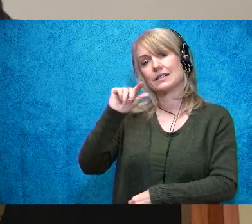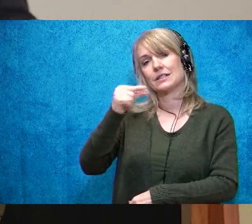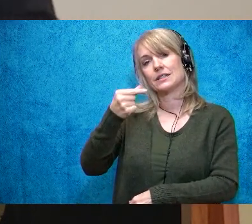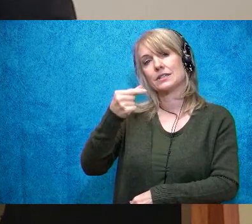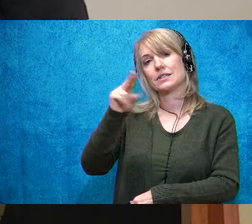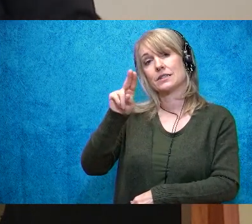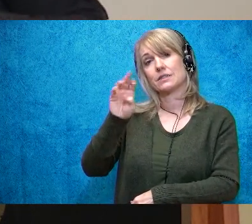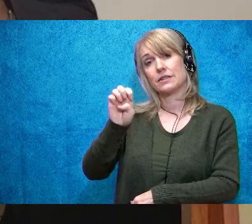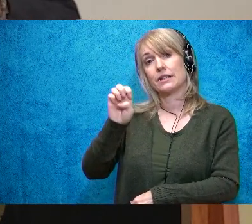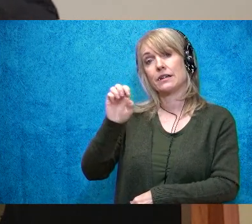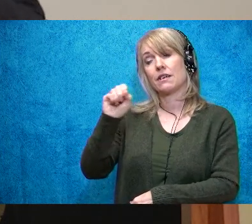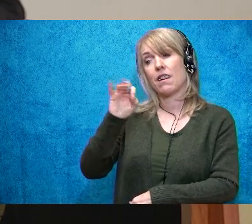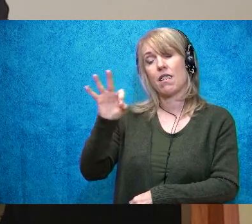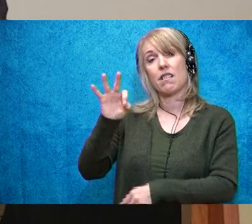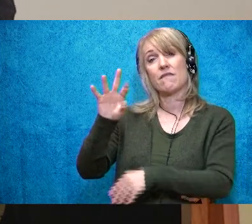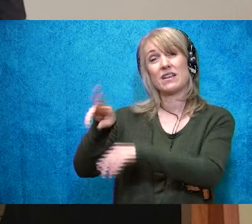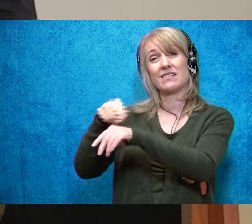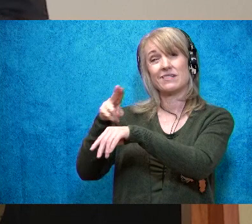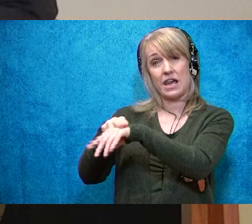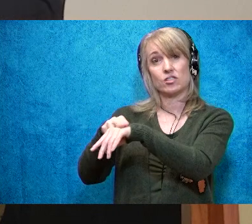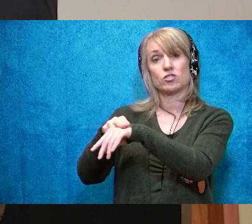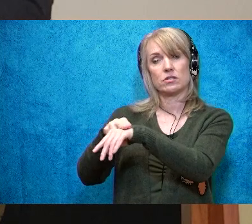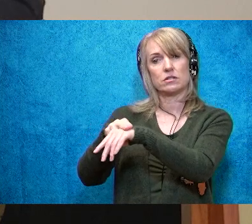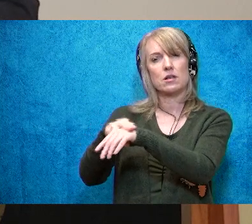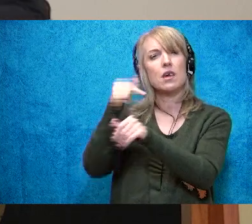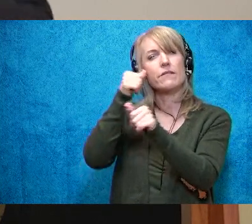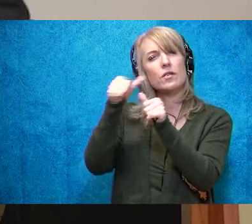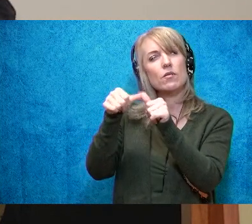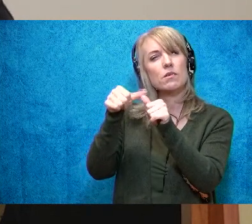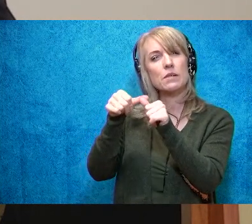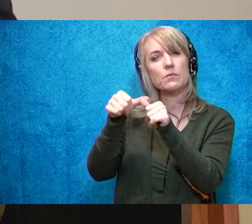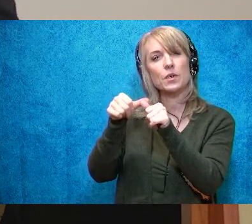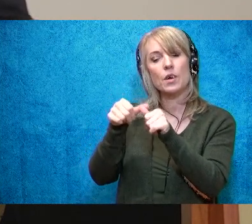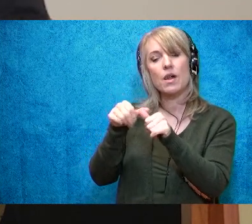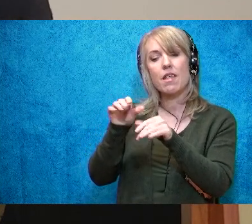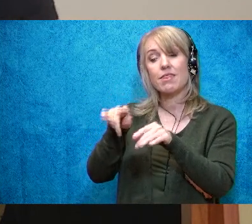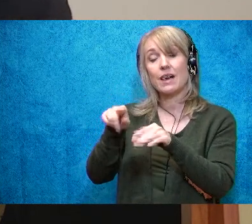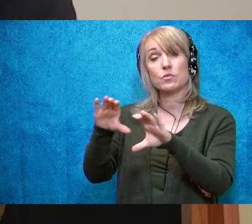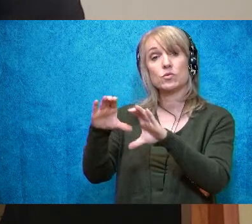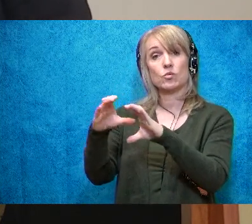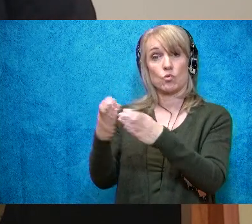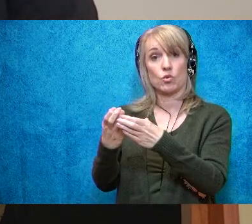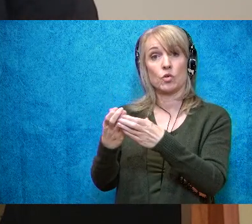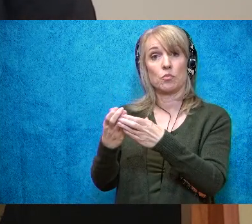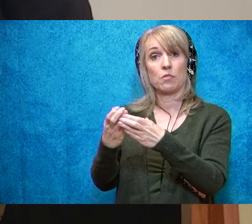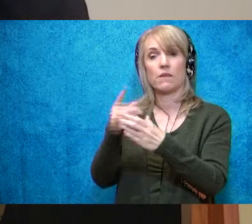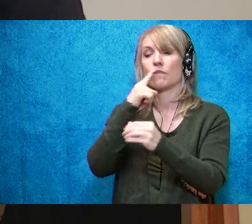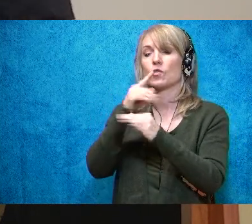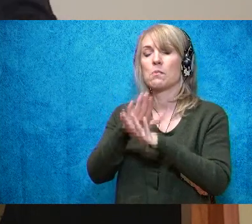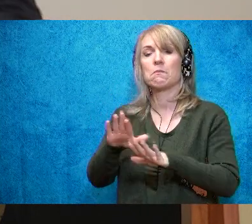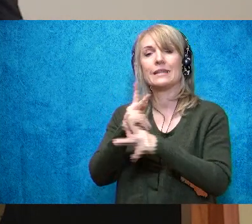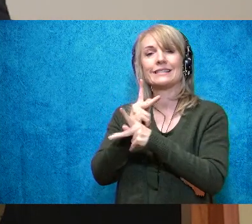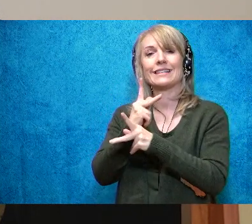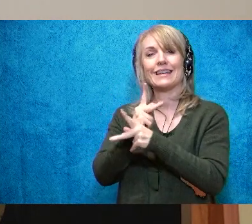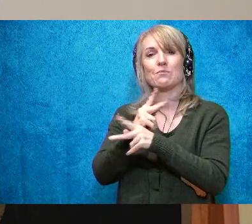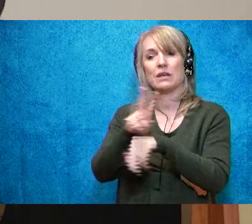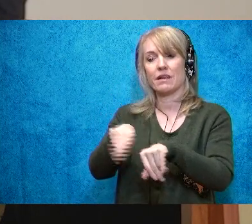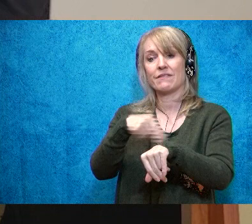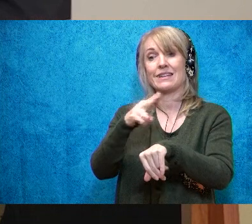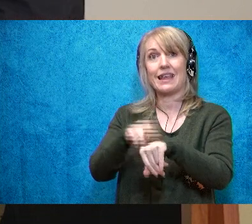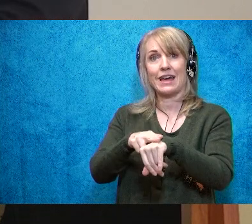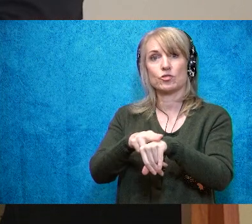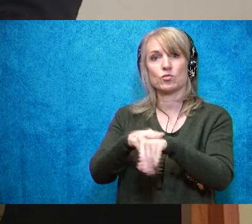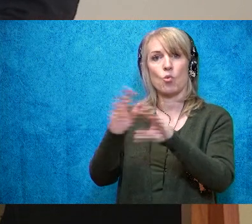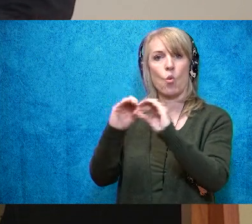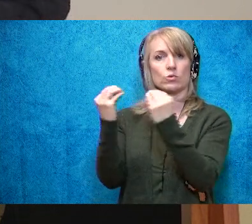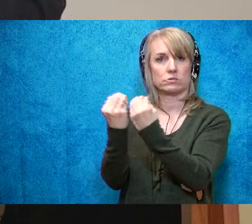War I lessons, that the League of Nations was proposed as a peacekeeping international organization. And it was put in